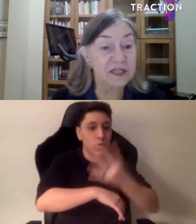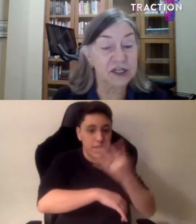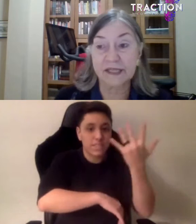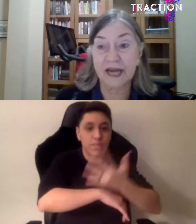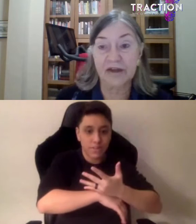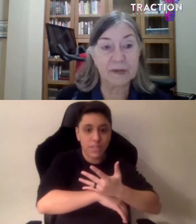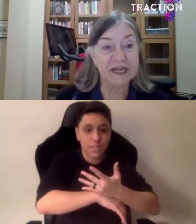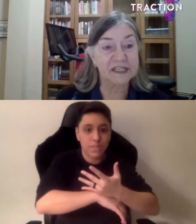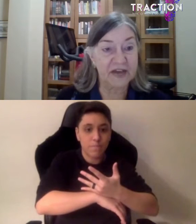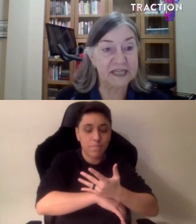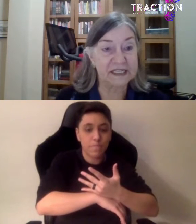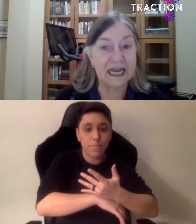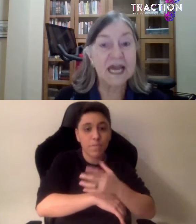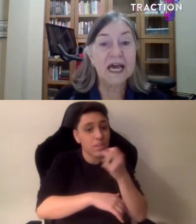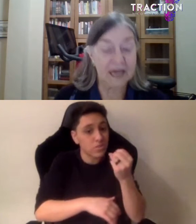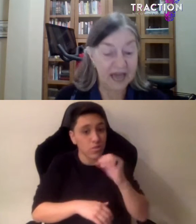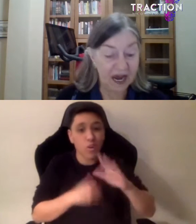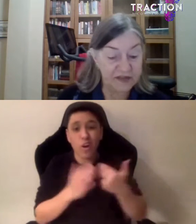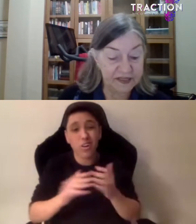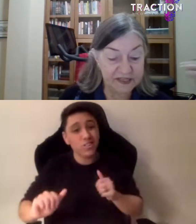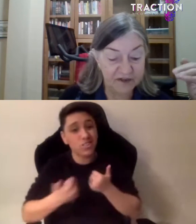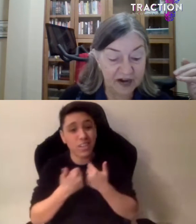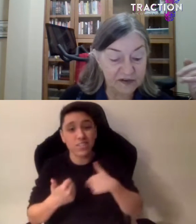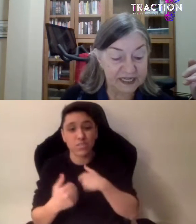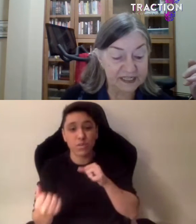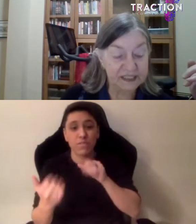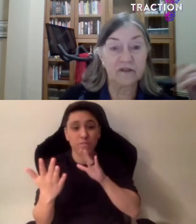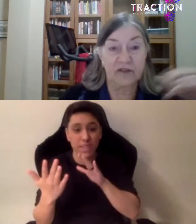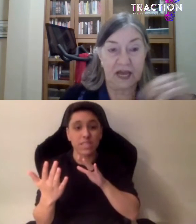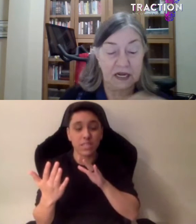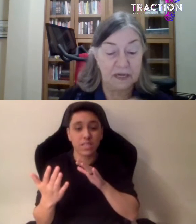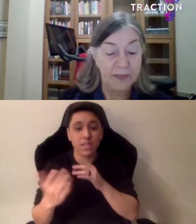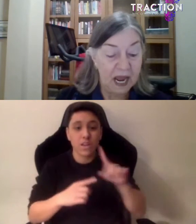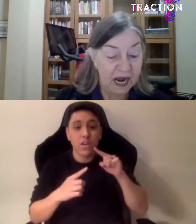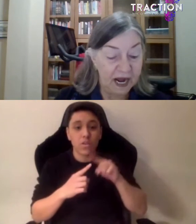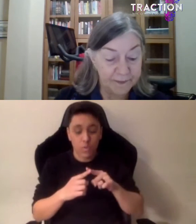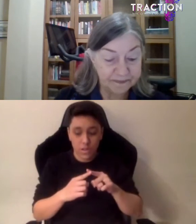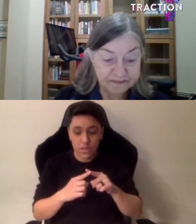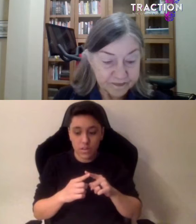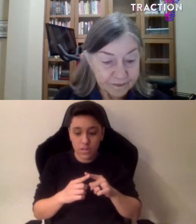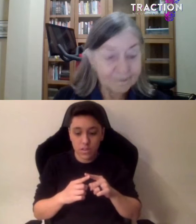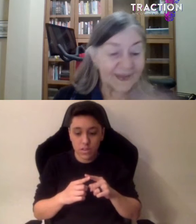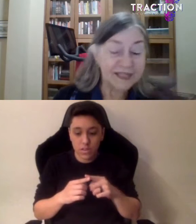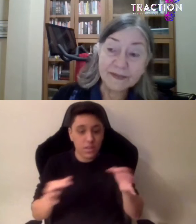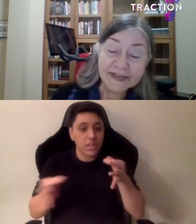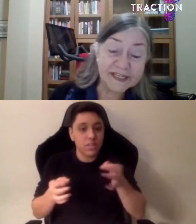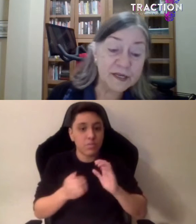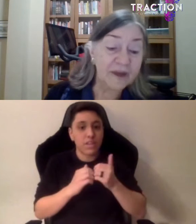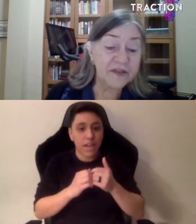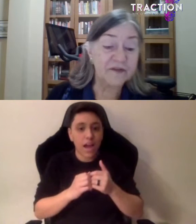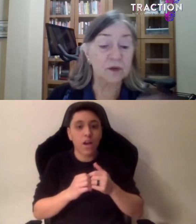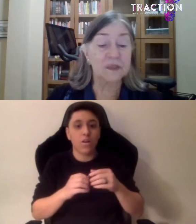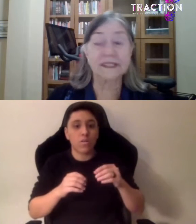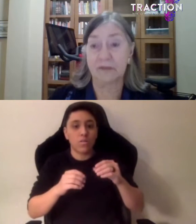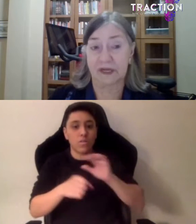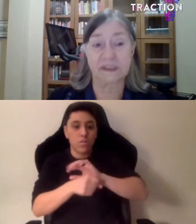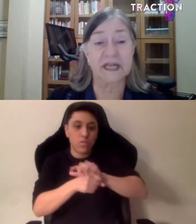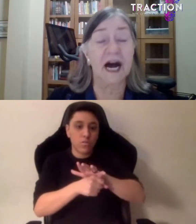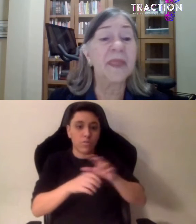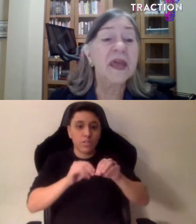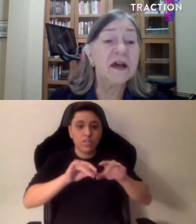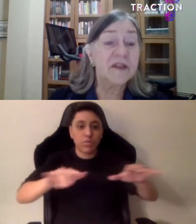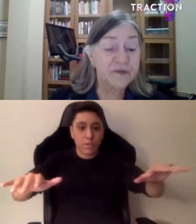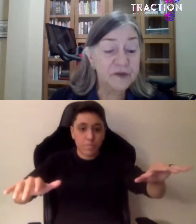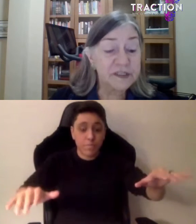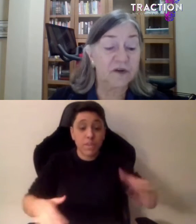the challenges that everybody's facing in how this virus is conveyed. So let me tell you about the viral